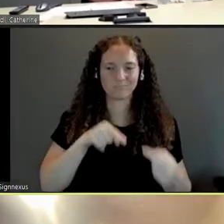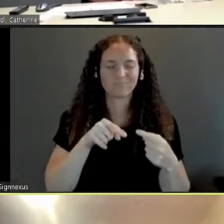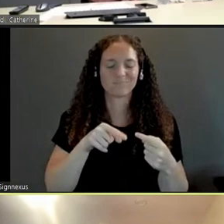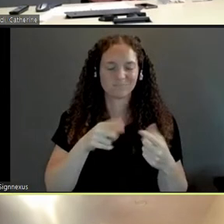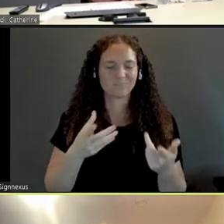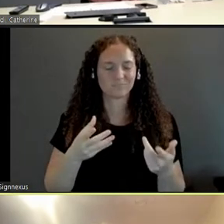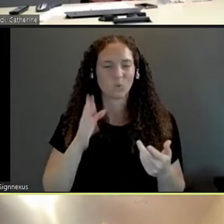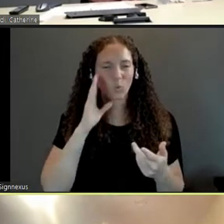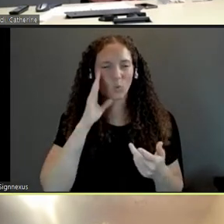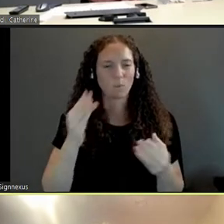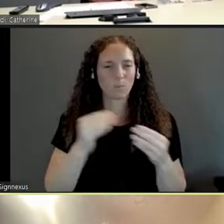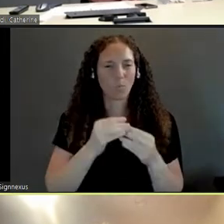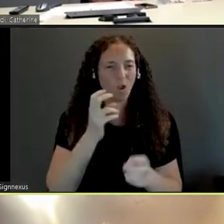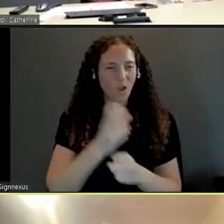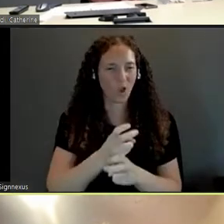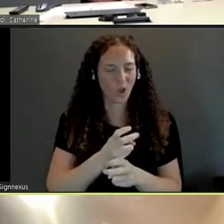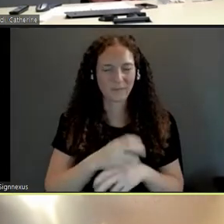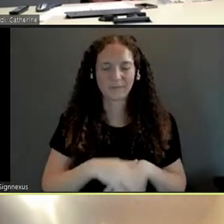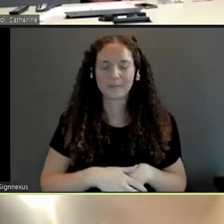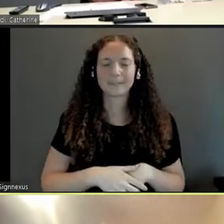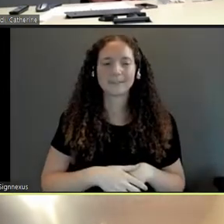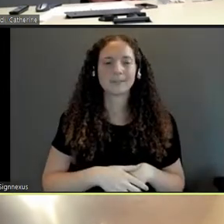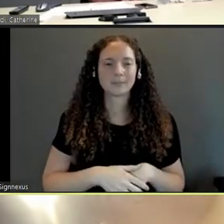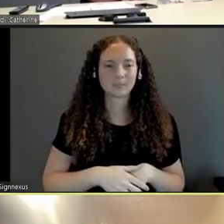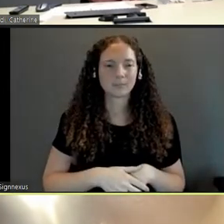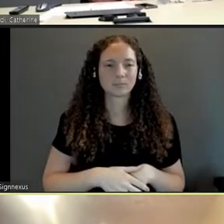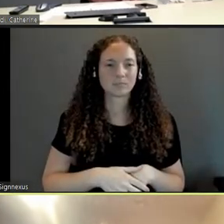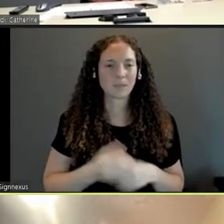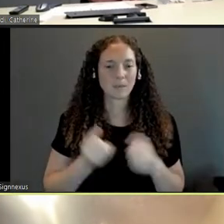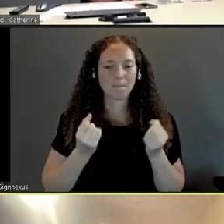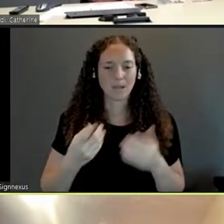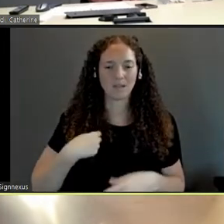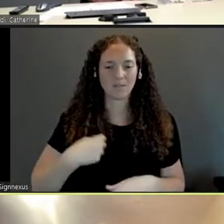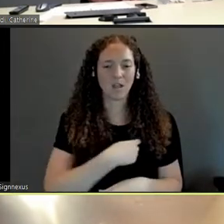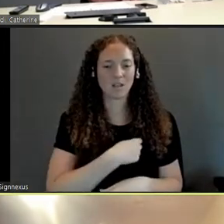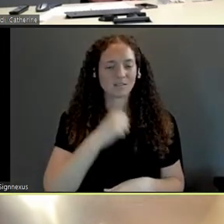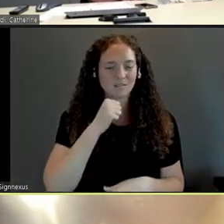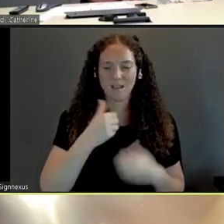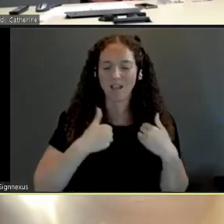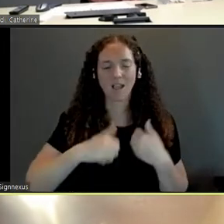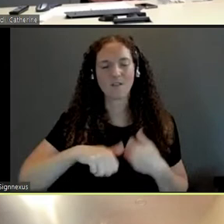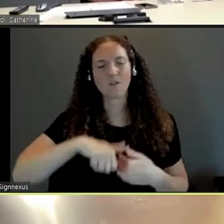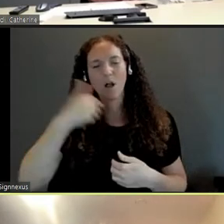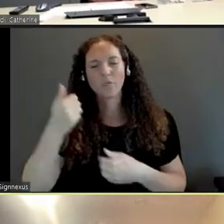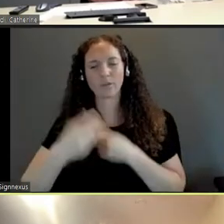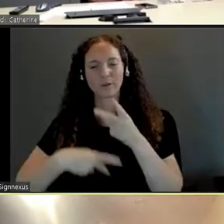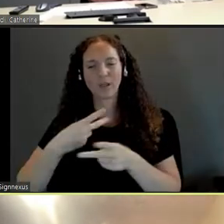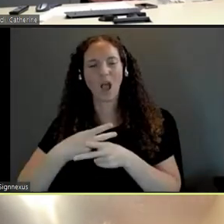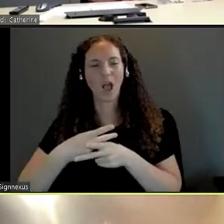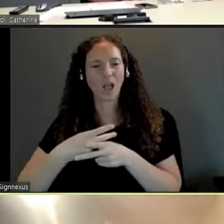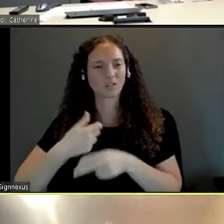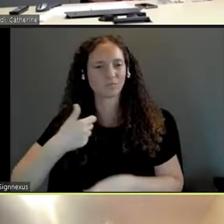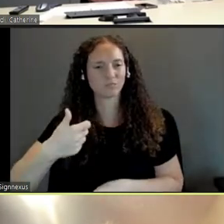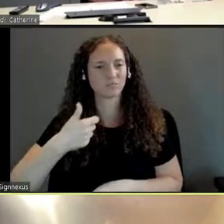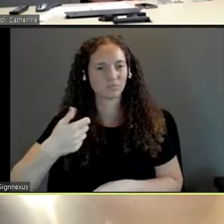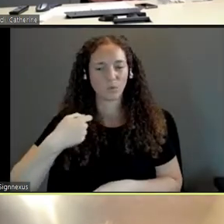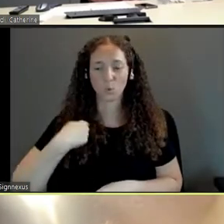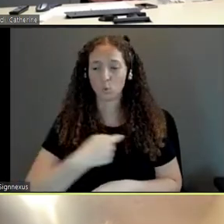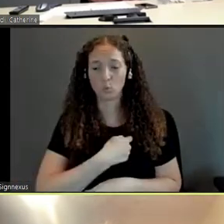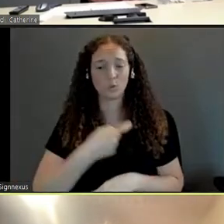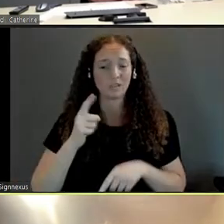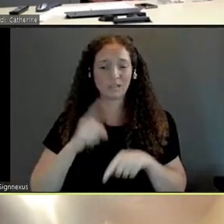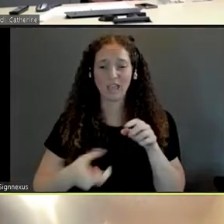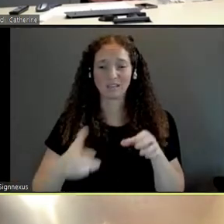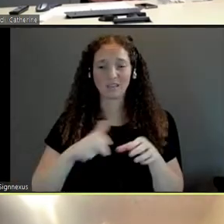Many of us don't have other forms of transportation. When you're a wheelchair user, you can't just get in a regular cab or a car